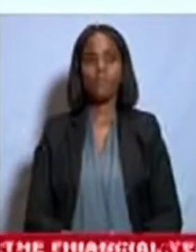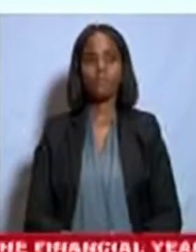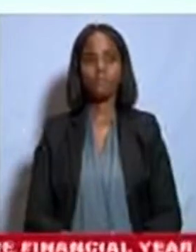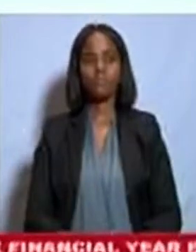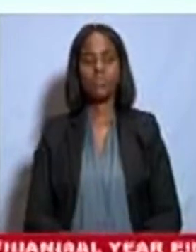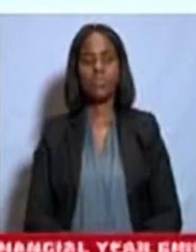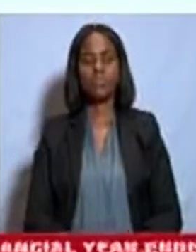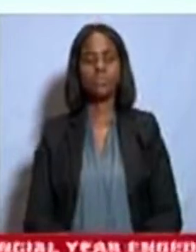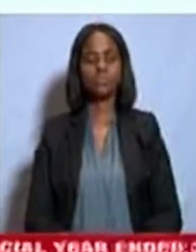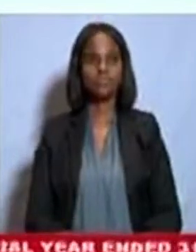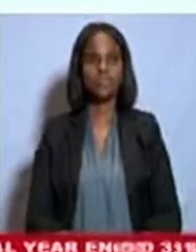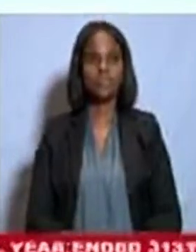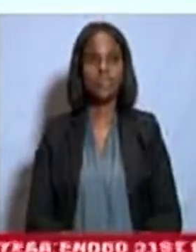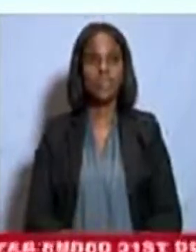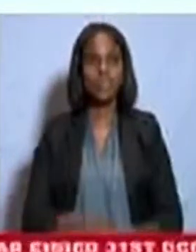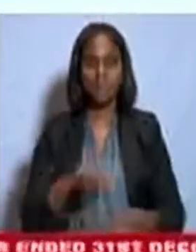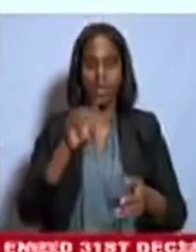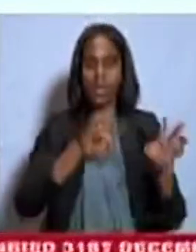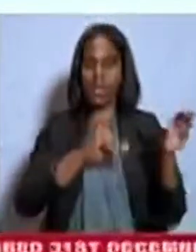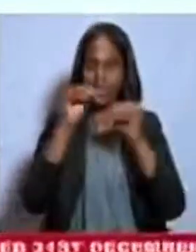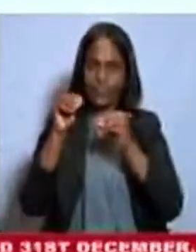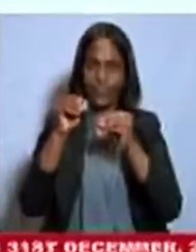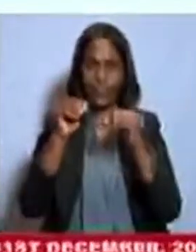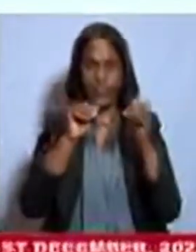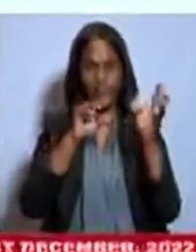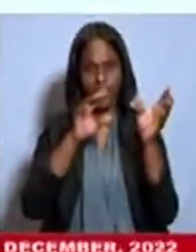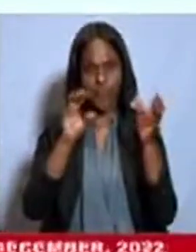you go to 2 on page 8. Okay. Yeah.